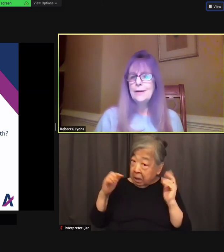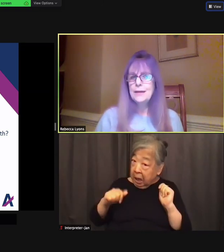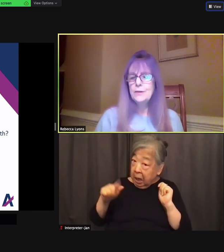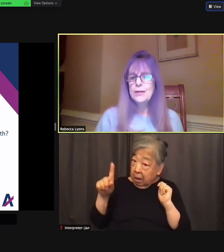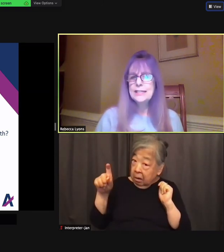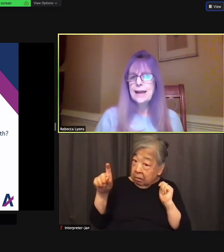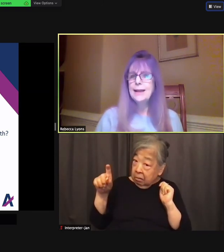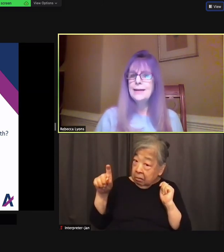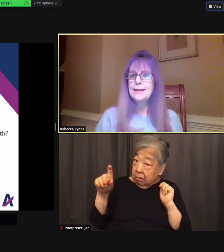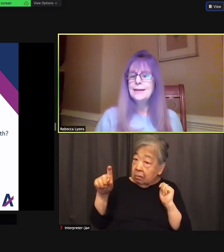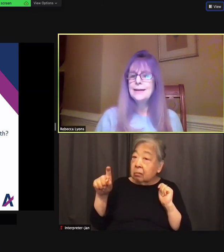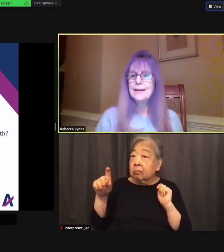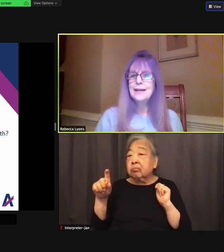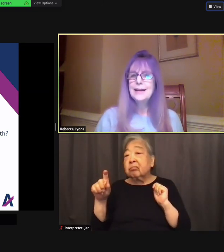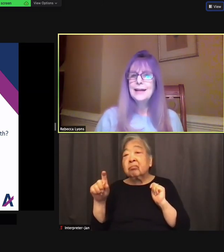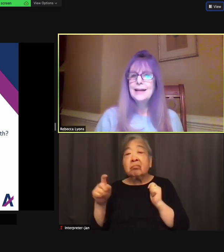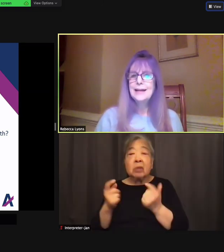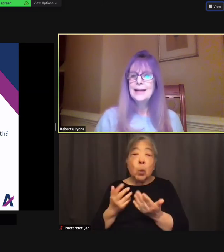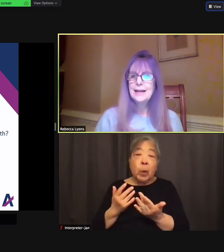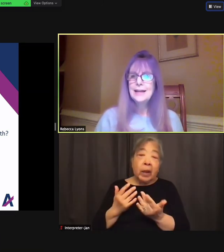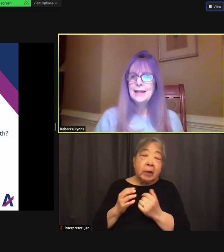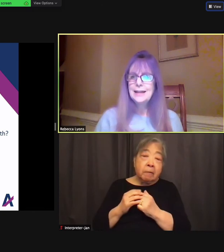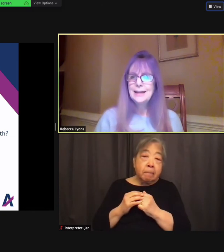Okay, I'll give you a second.